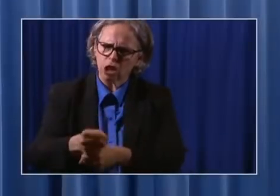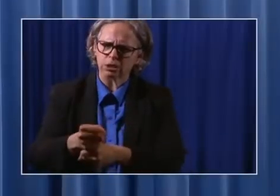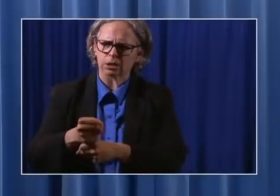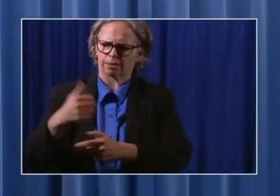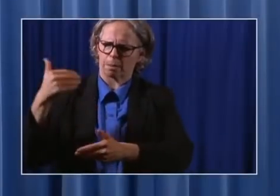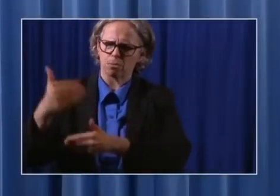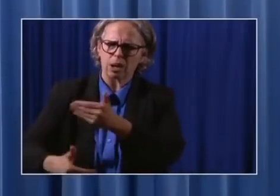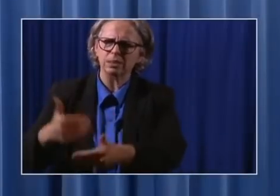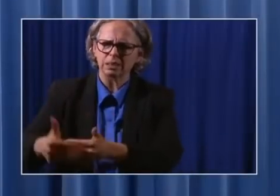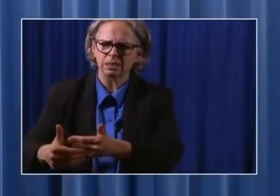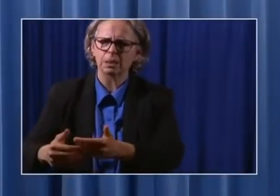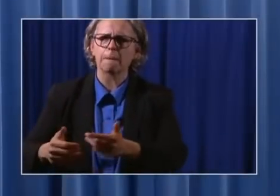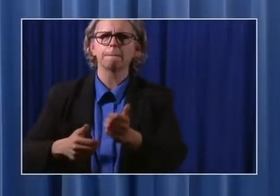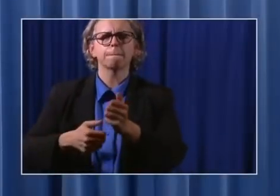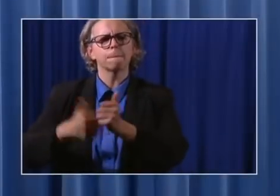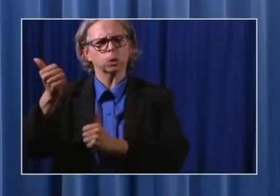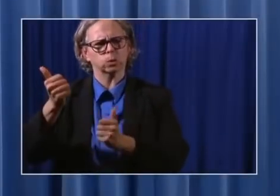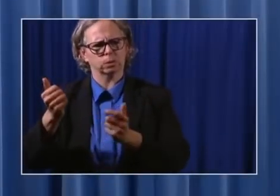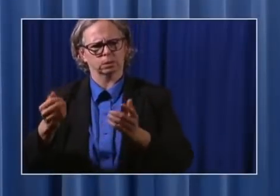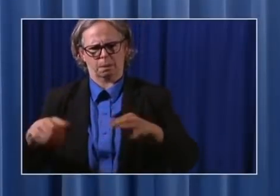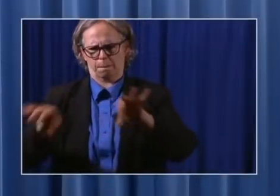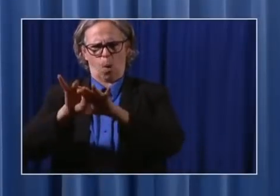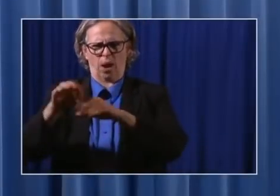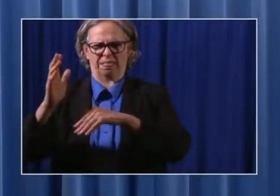important, frankly, than the policy itself.